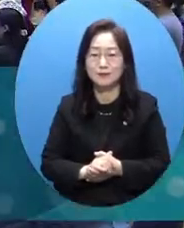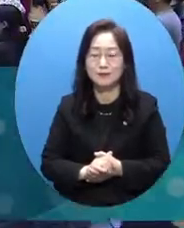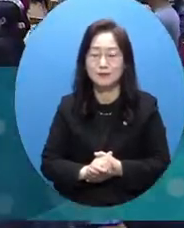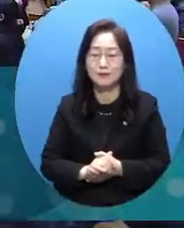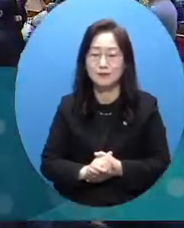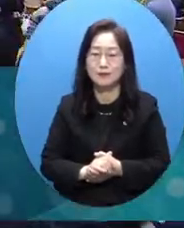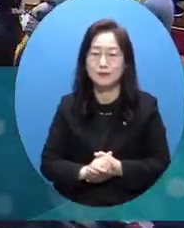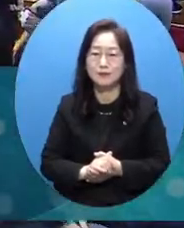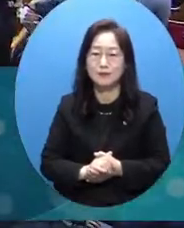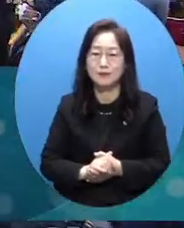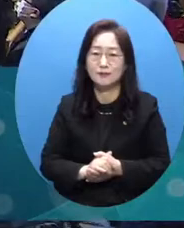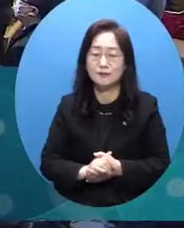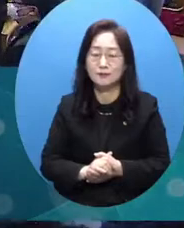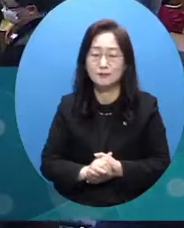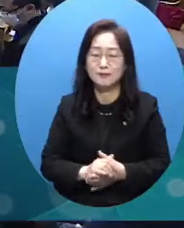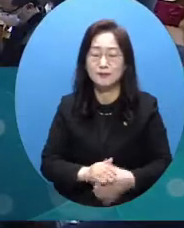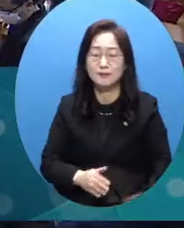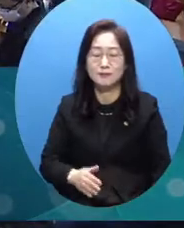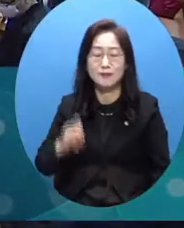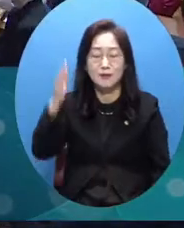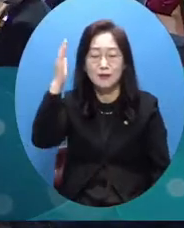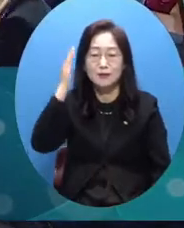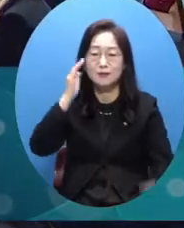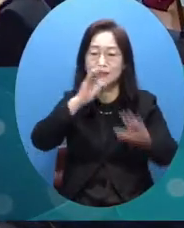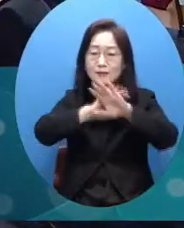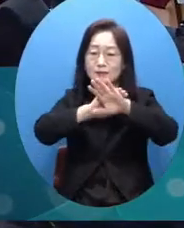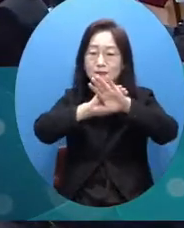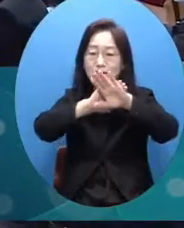Lord's Prayer foreign